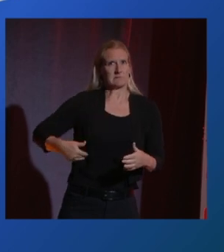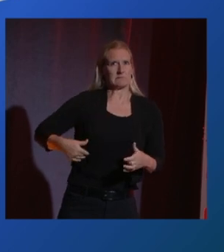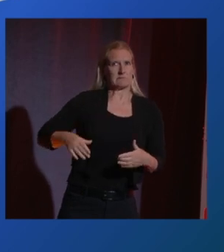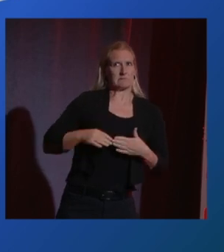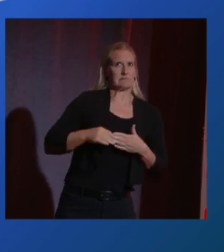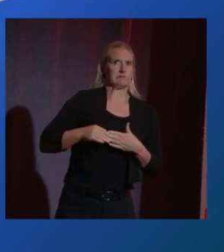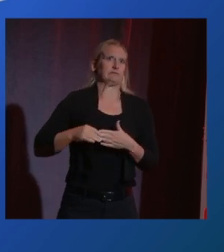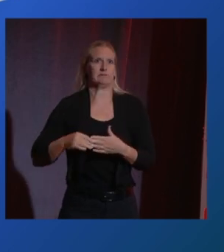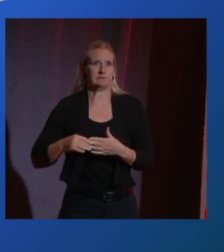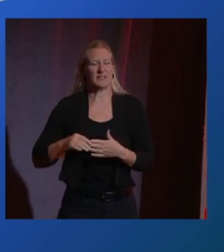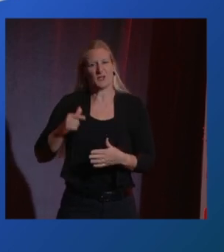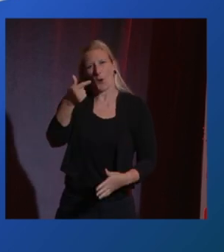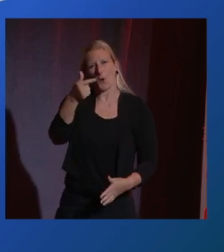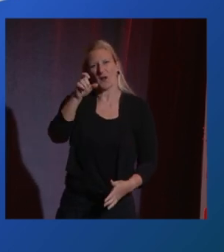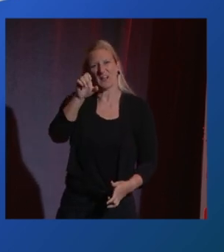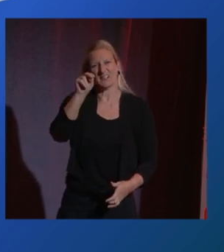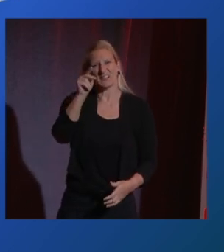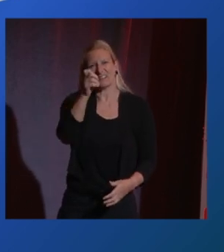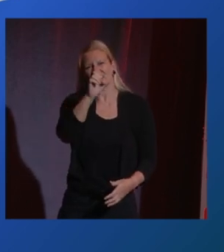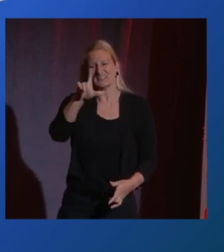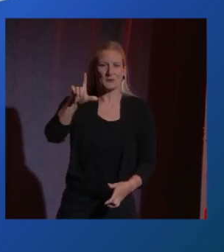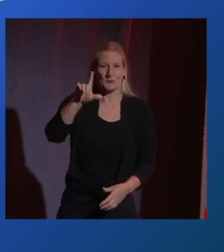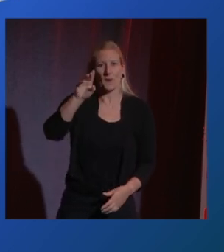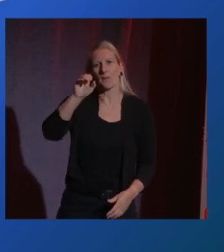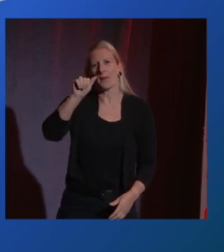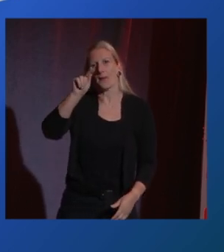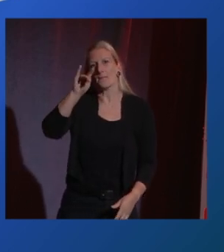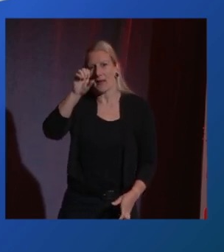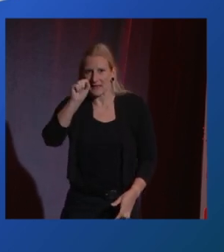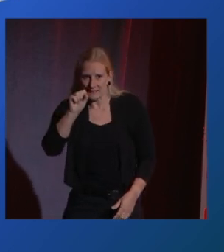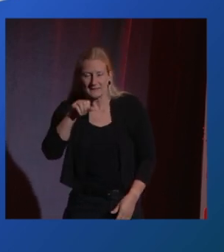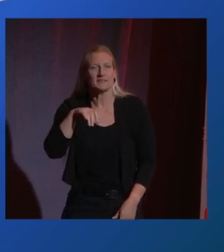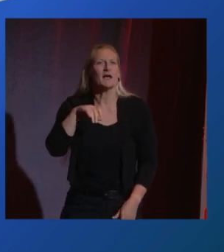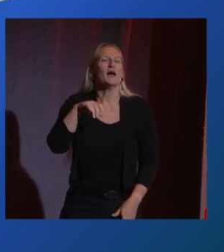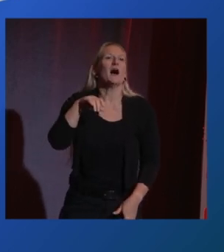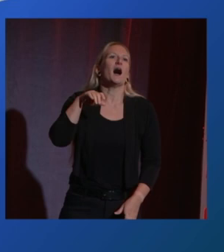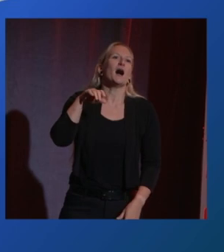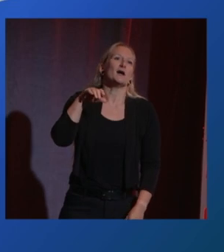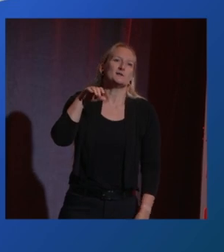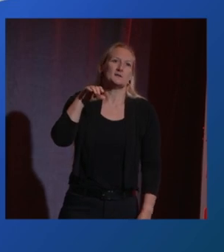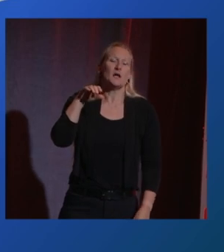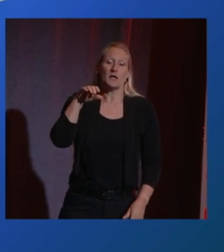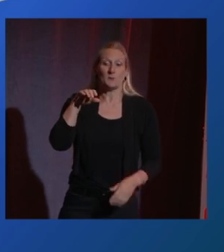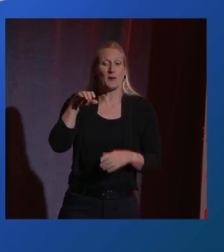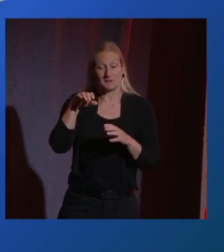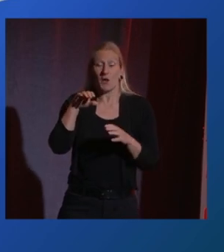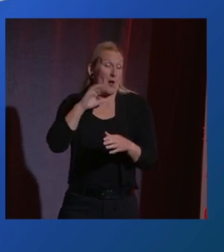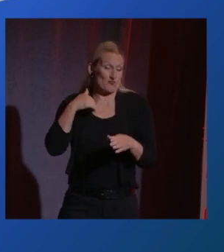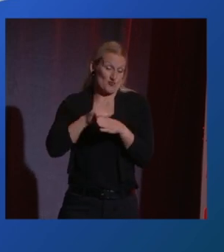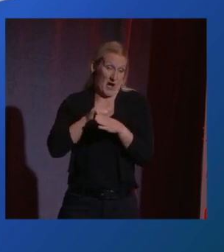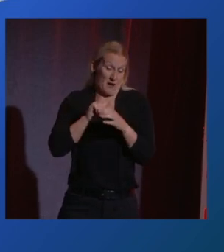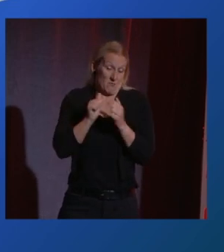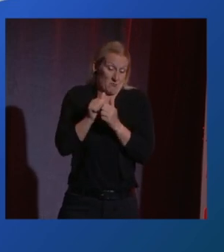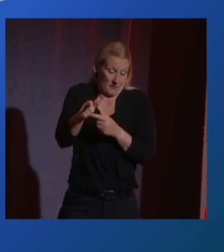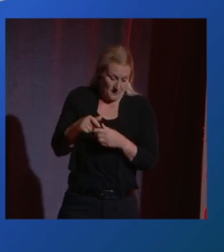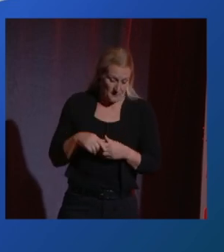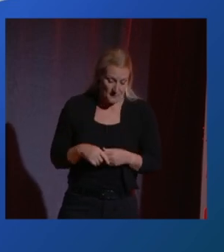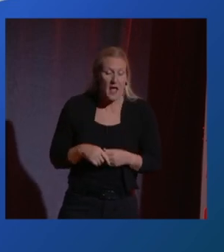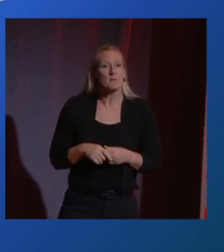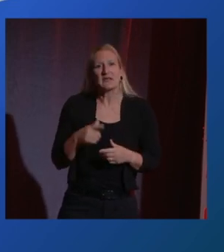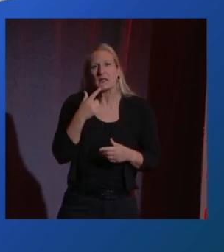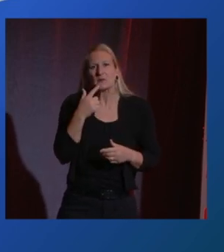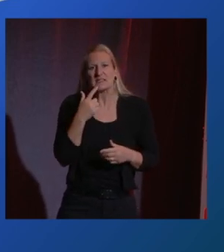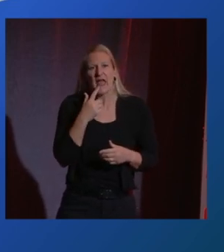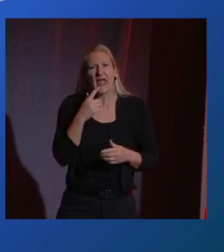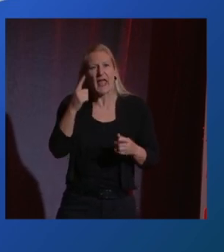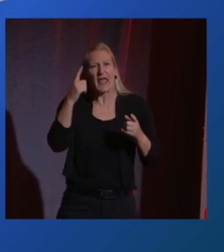Mattis trained as as well as general Austin secretary Austin General Millie Etc but General madis always used to say enemies don't keep